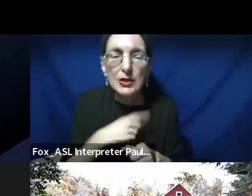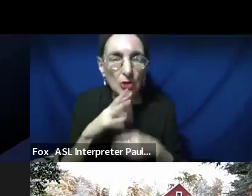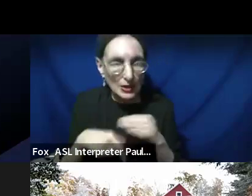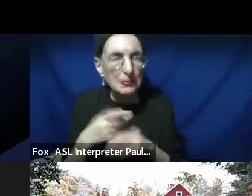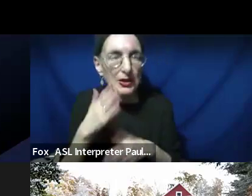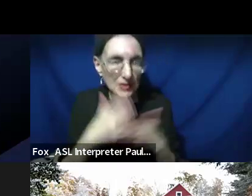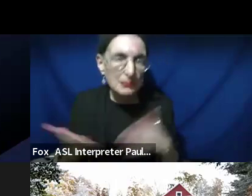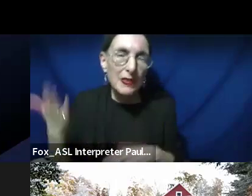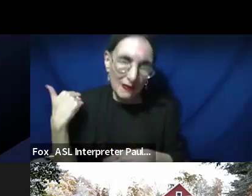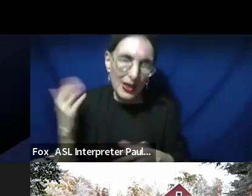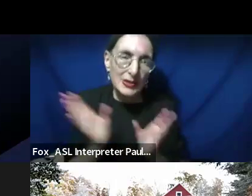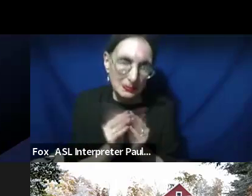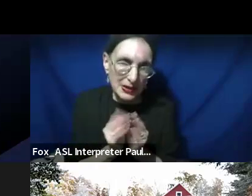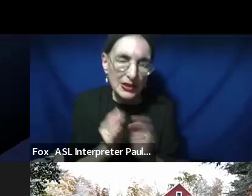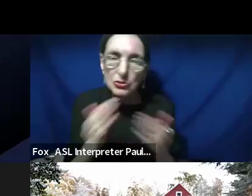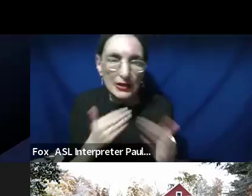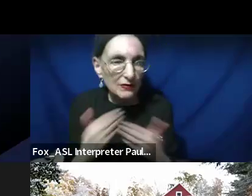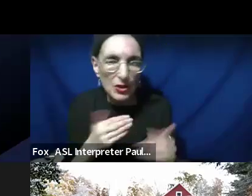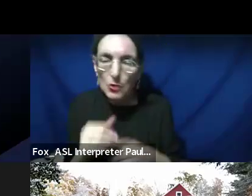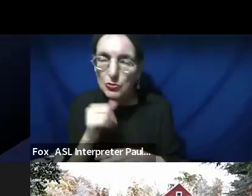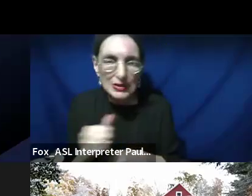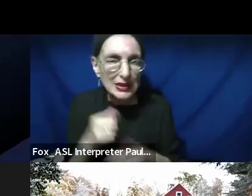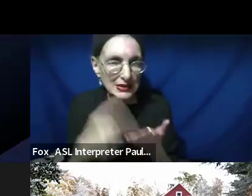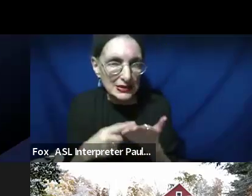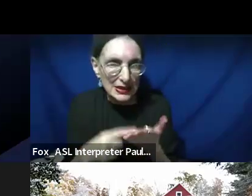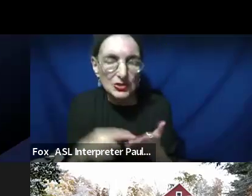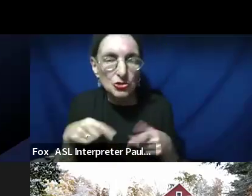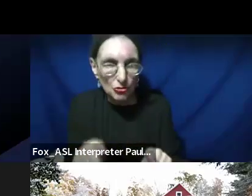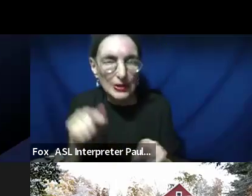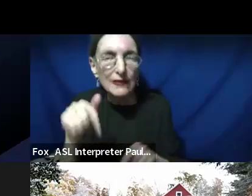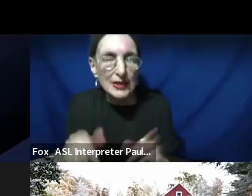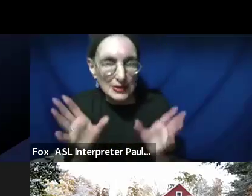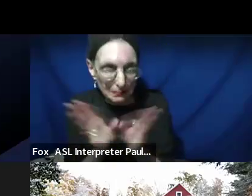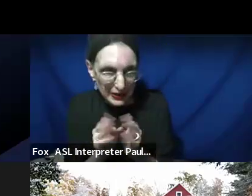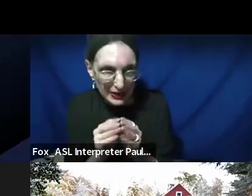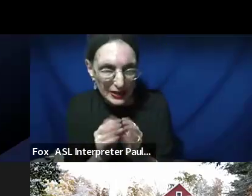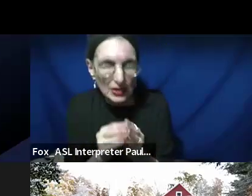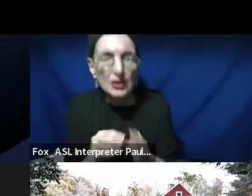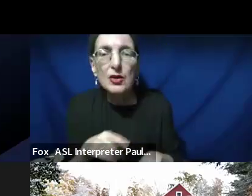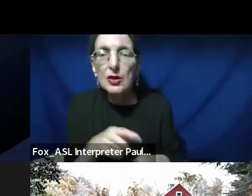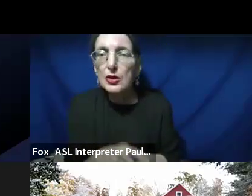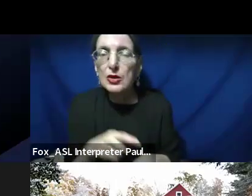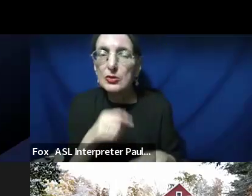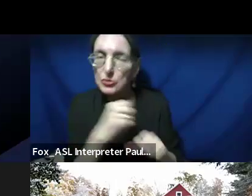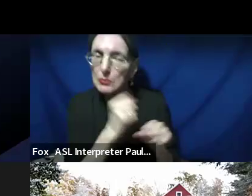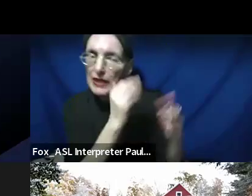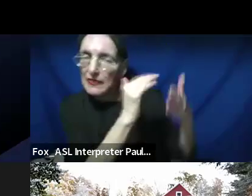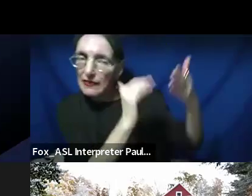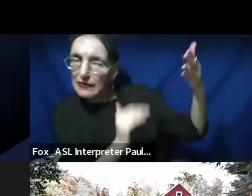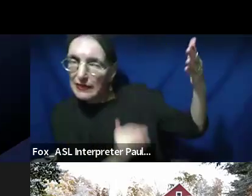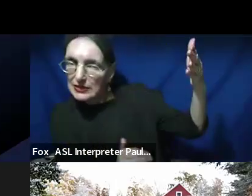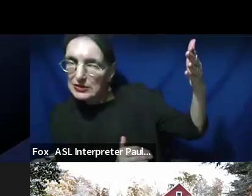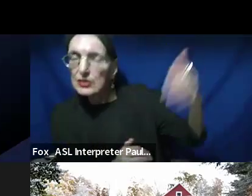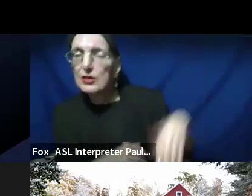I imagine, even though you didn't discuss them in this meeting, you did take, to make the list. It would be hard to